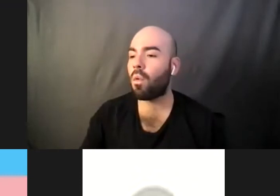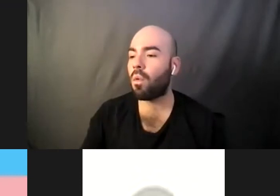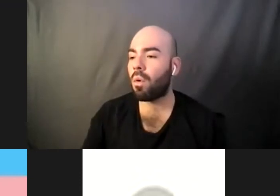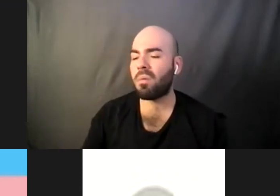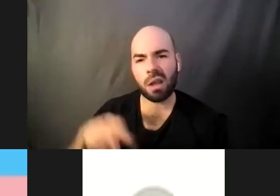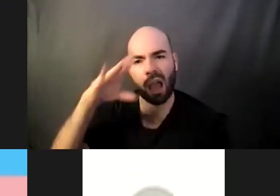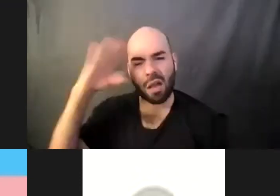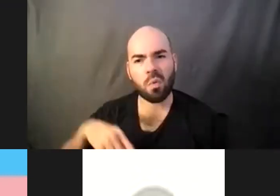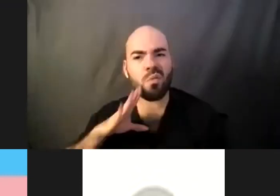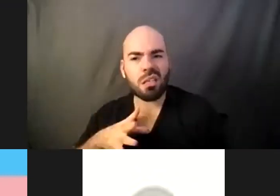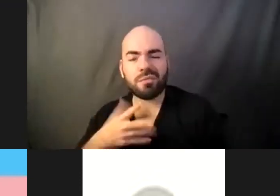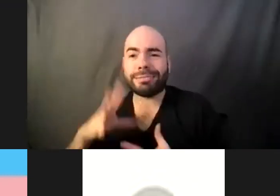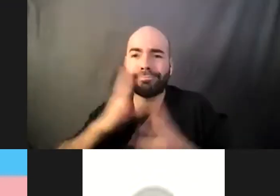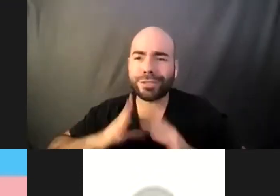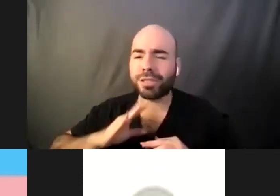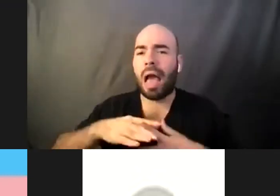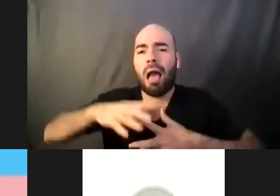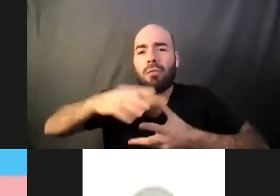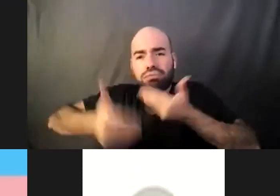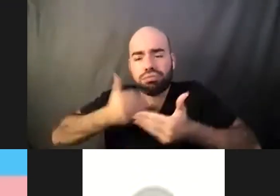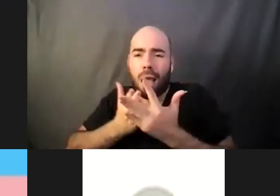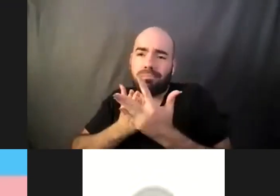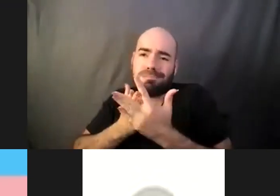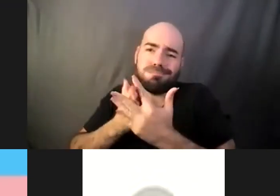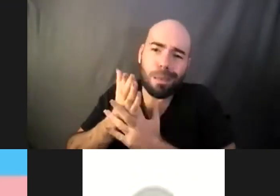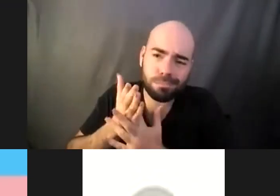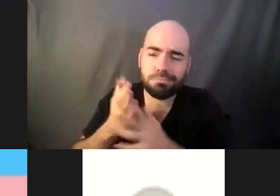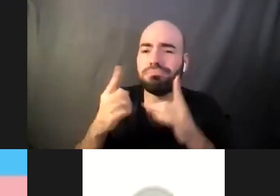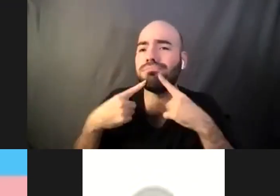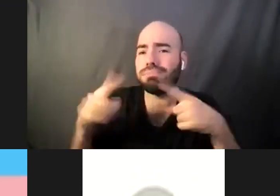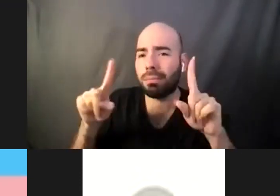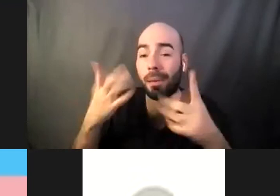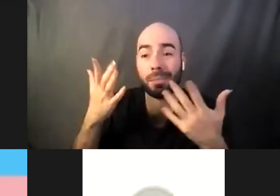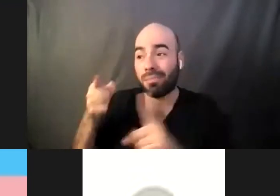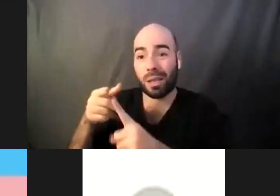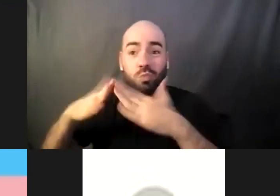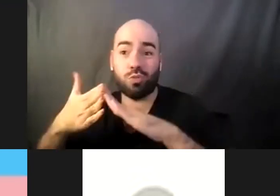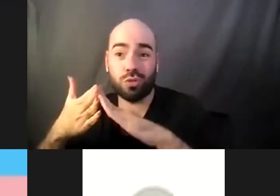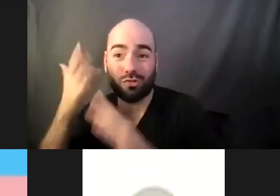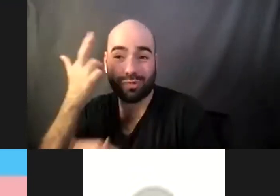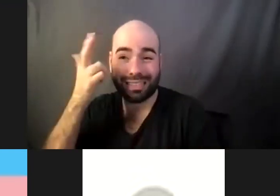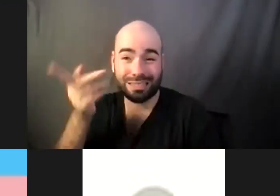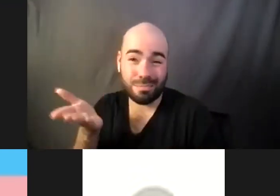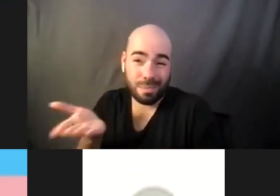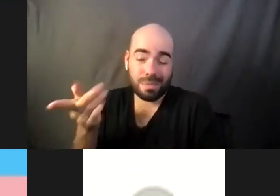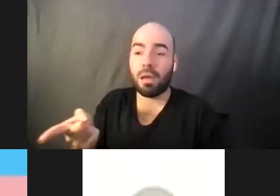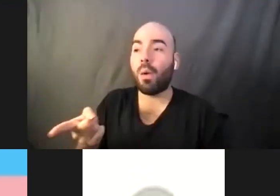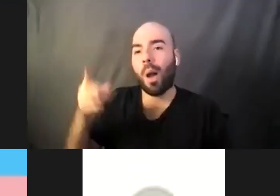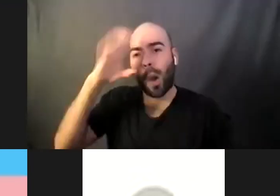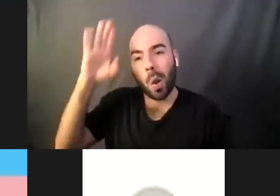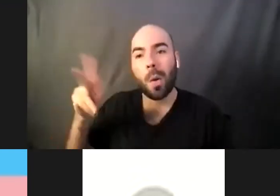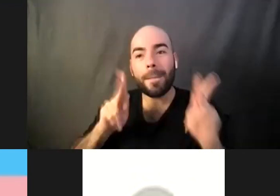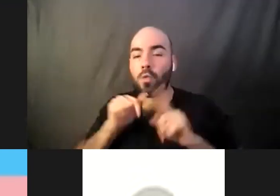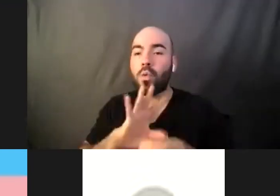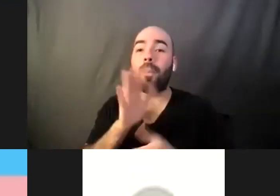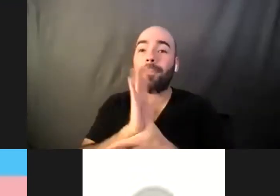it stronger. And maybe that's my community, is that purpose. It makes me know that because of everyone who watched this